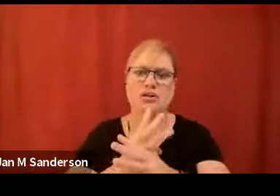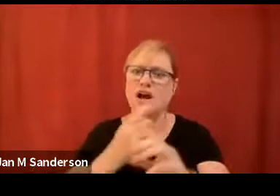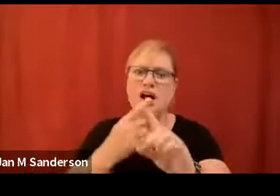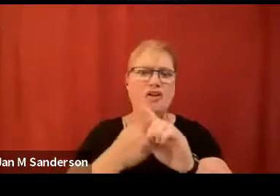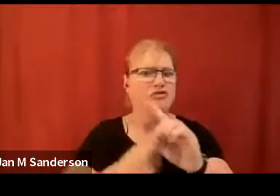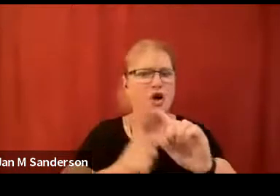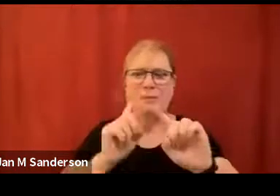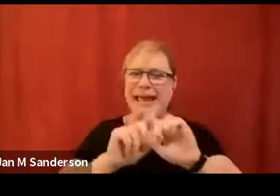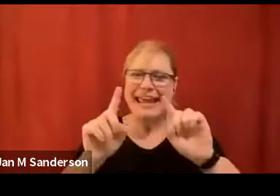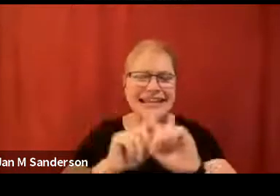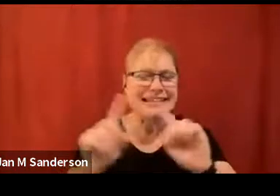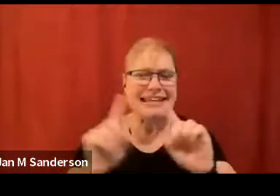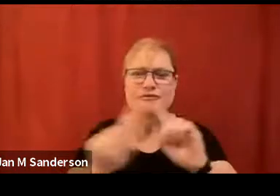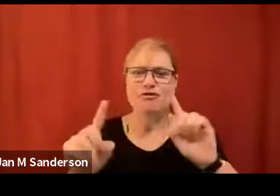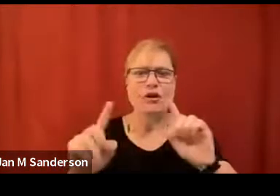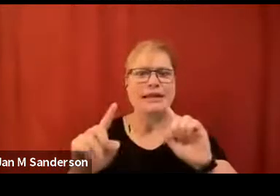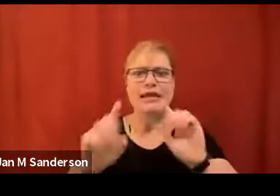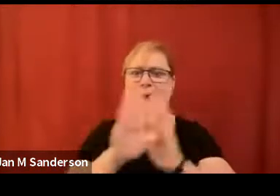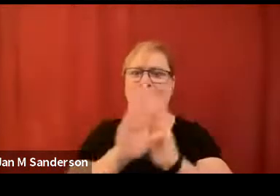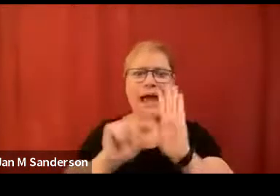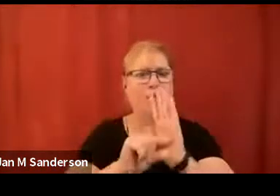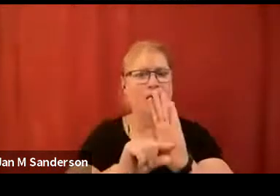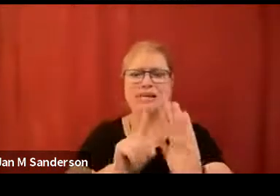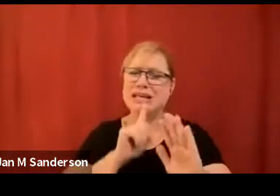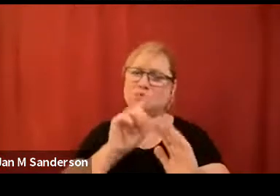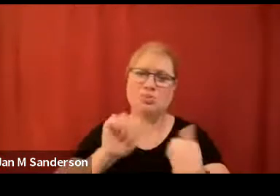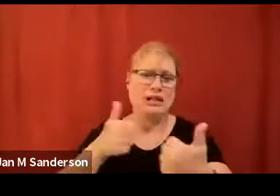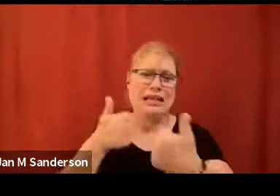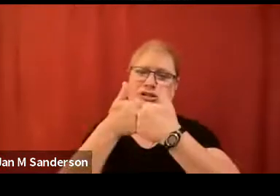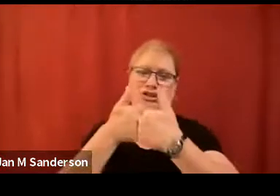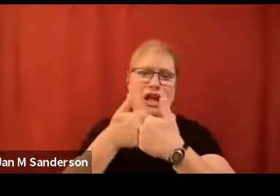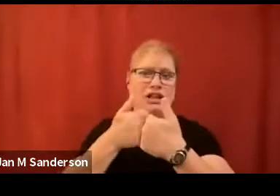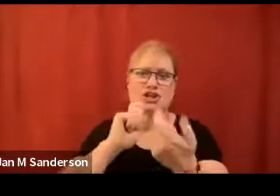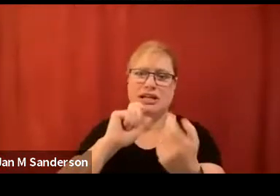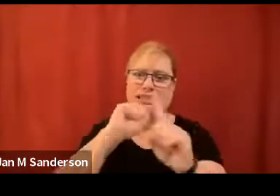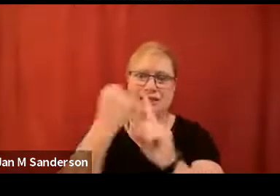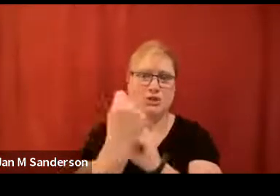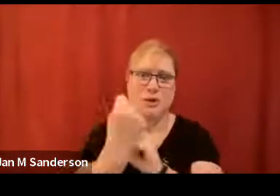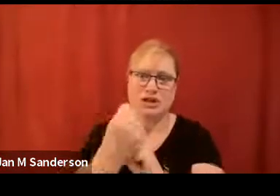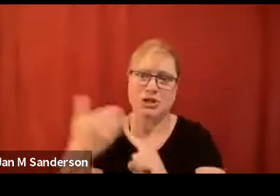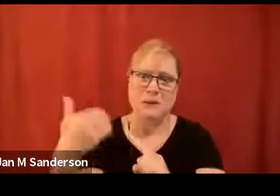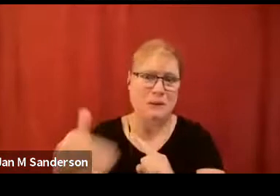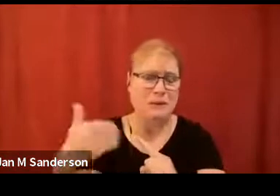it is a really challenging situation.